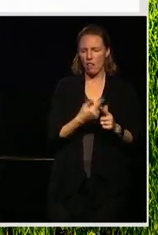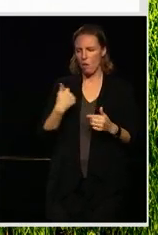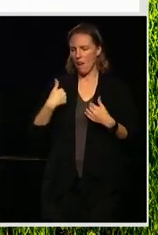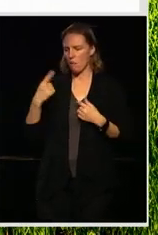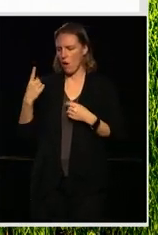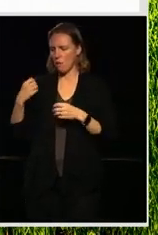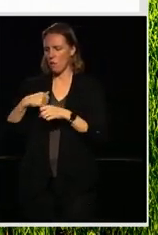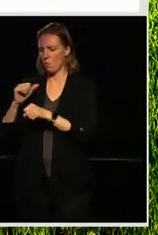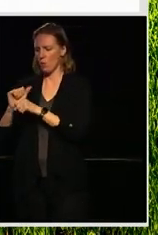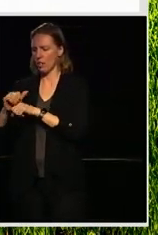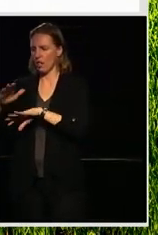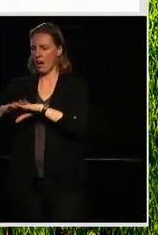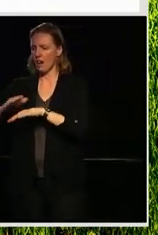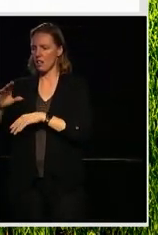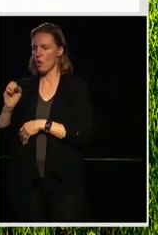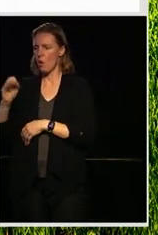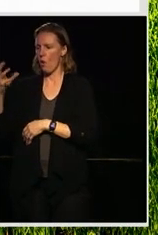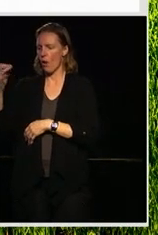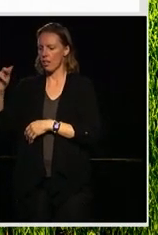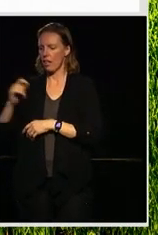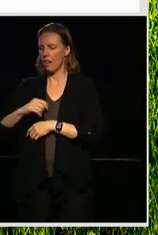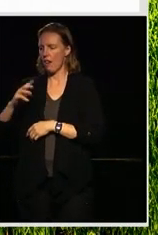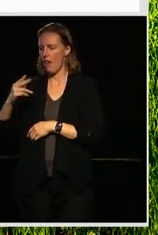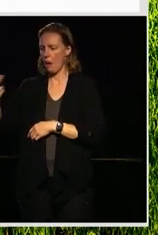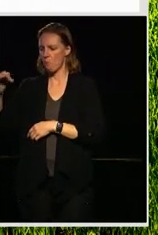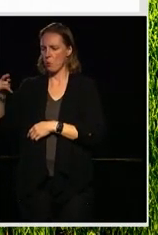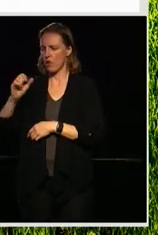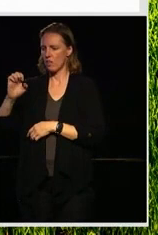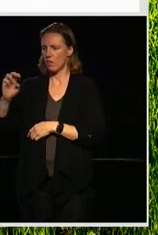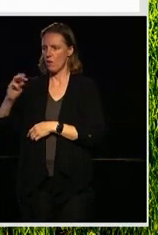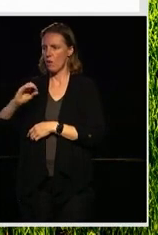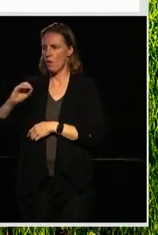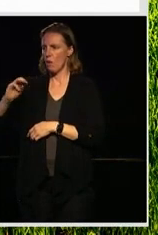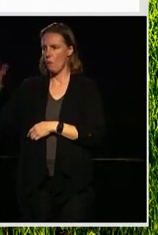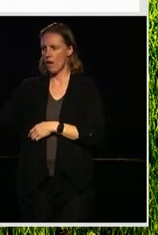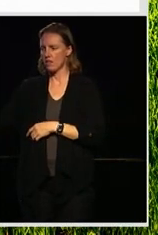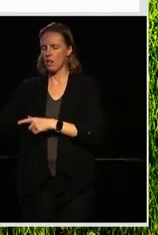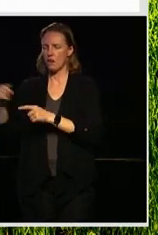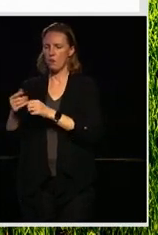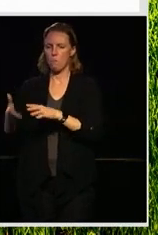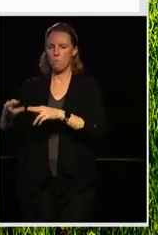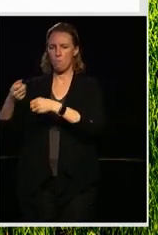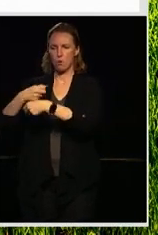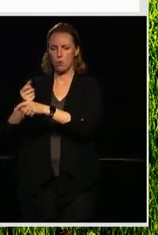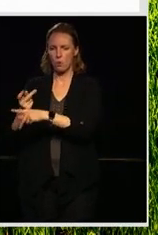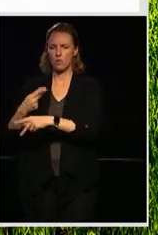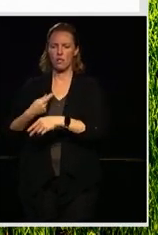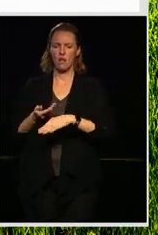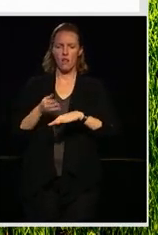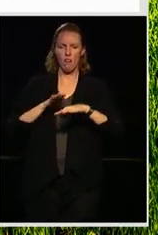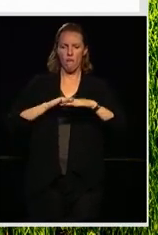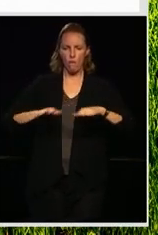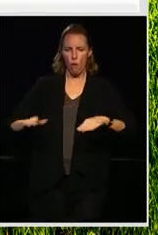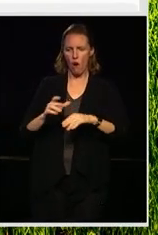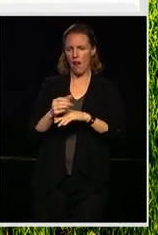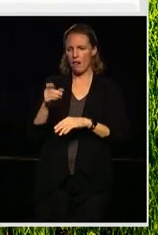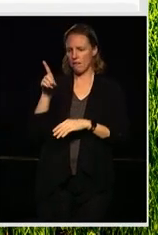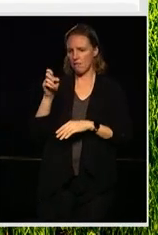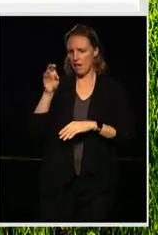Oregon to produce flooring, structural lumber, and decking, and then our licensing outside of the United